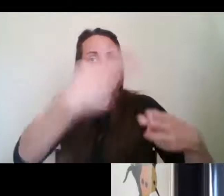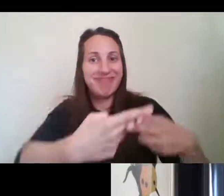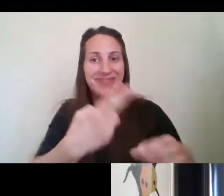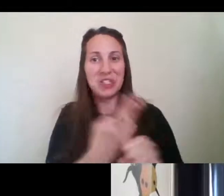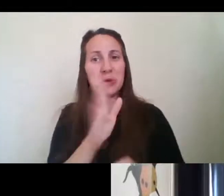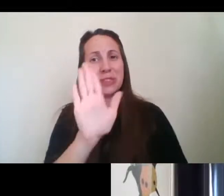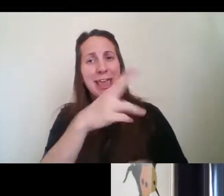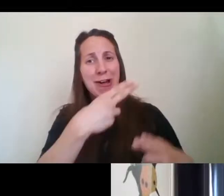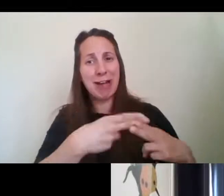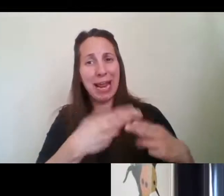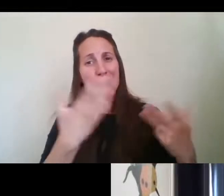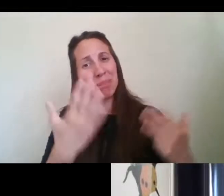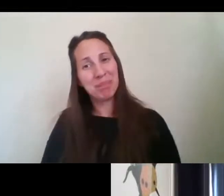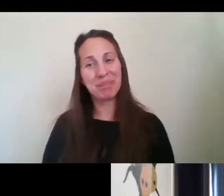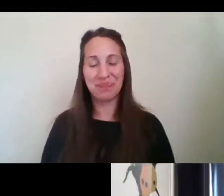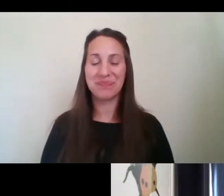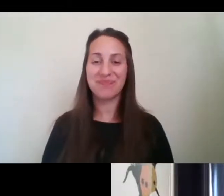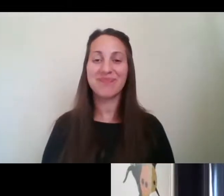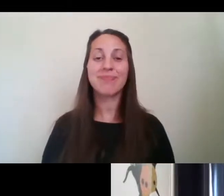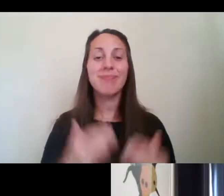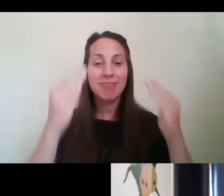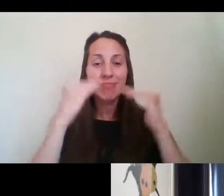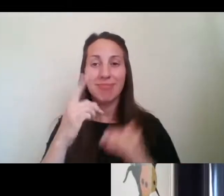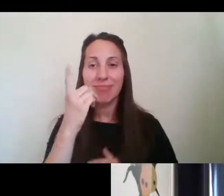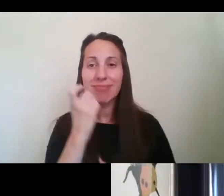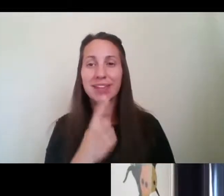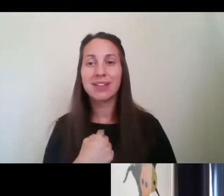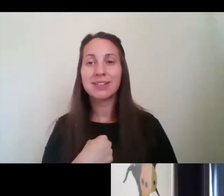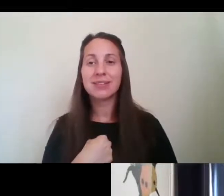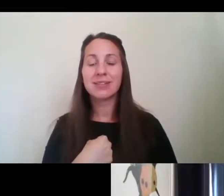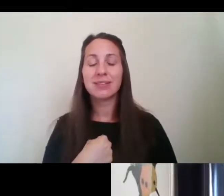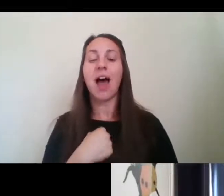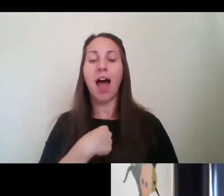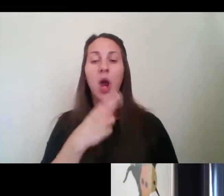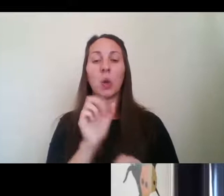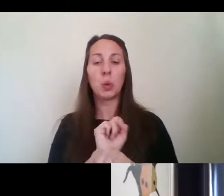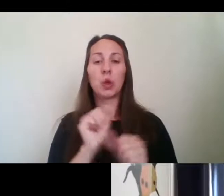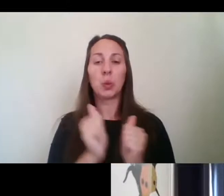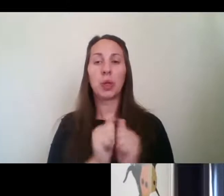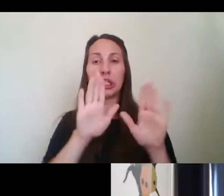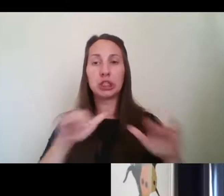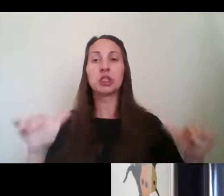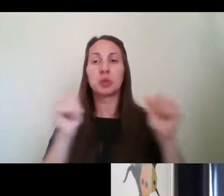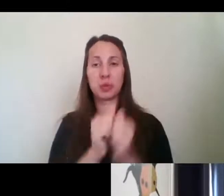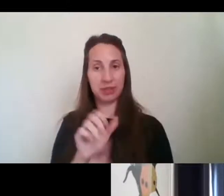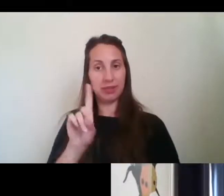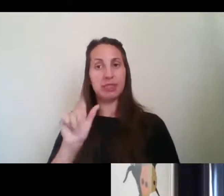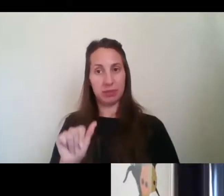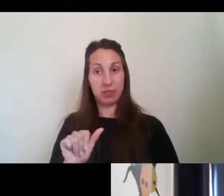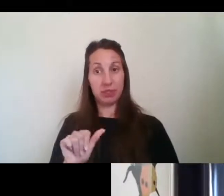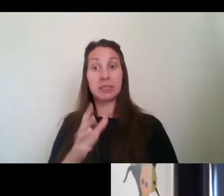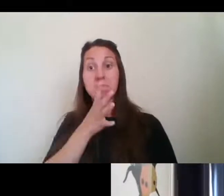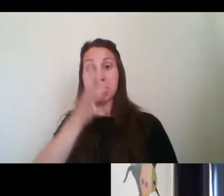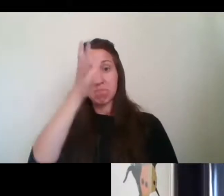And next question, someone says, I work with children with disabilities and the parents often use the language special or special needs. Would